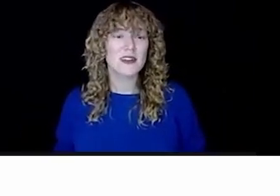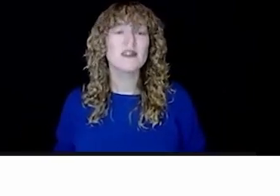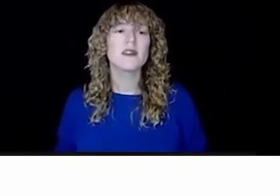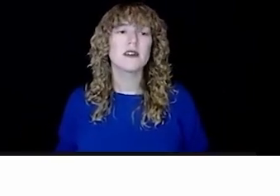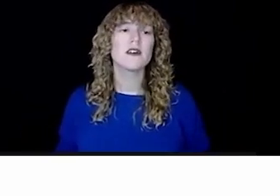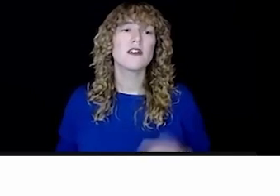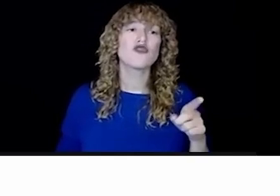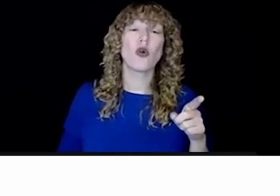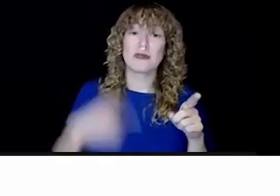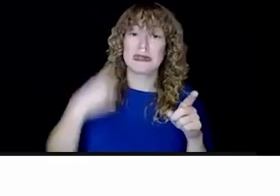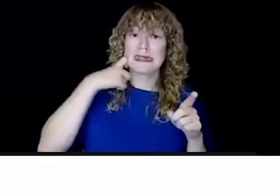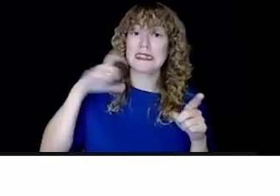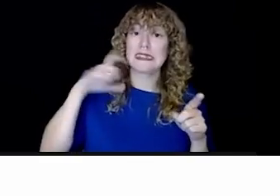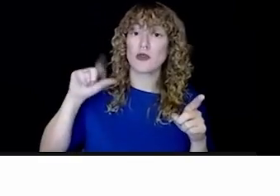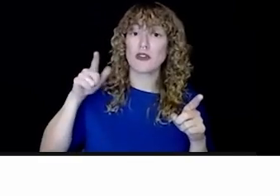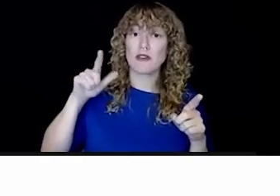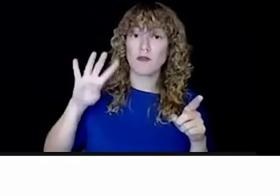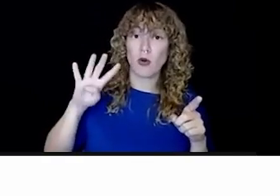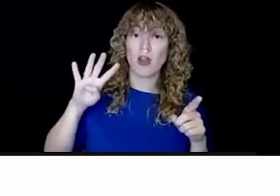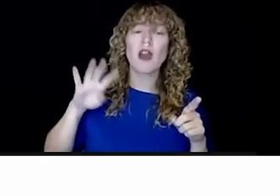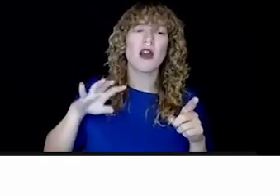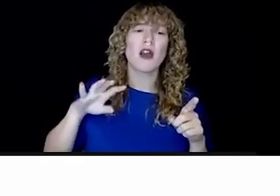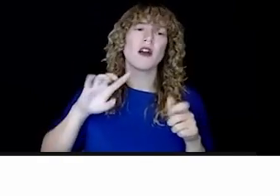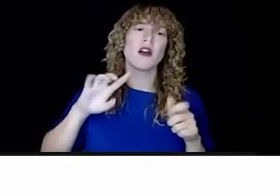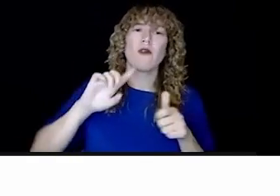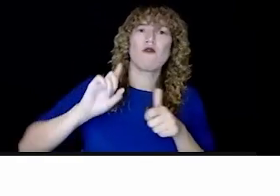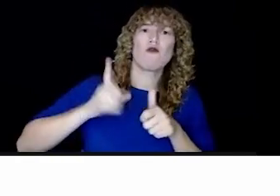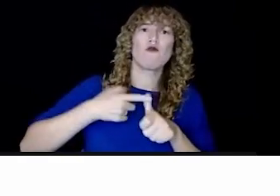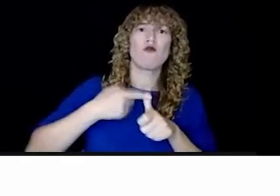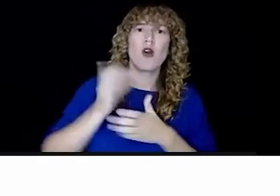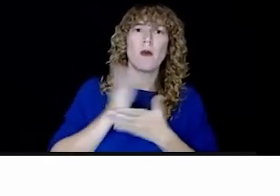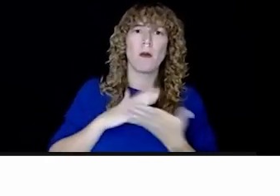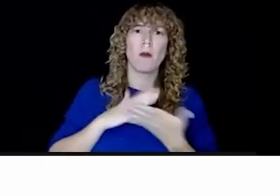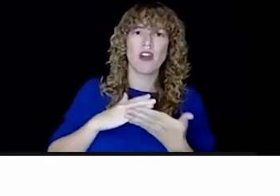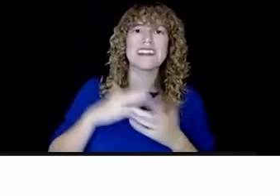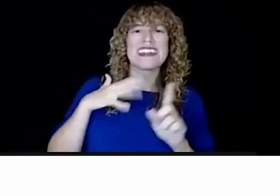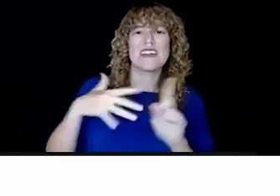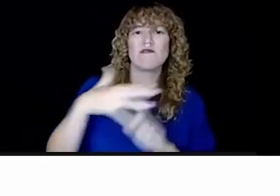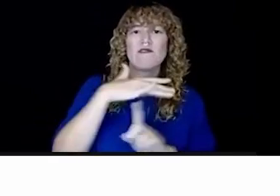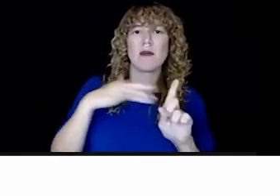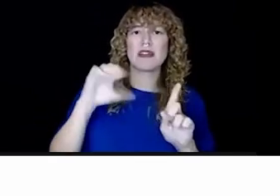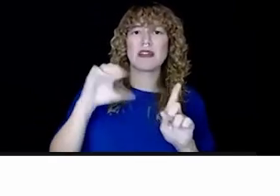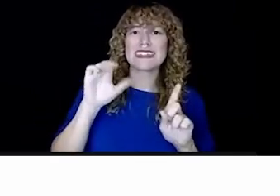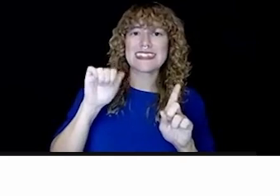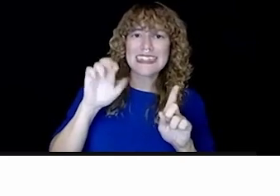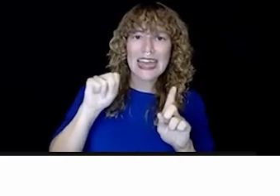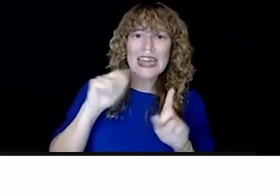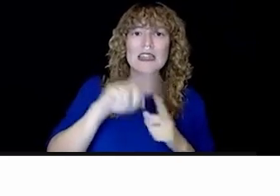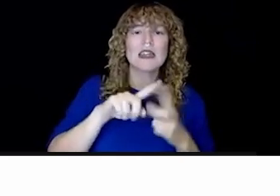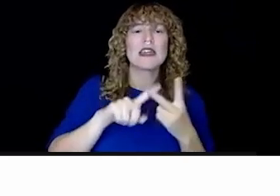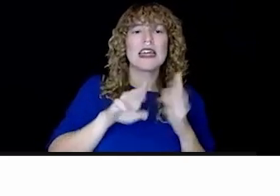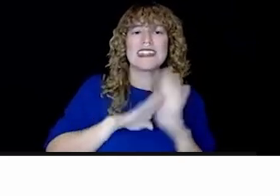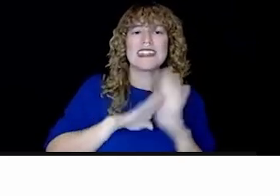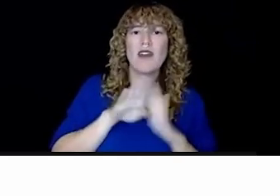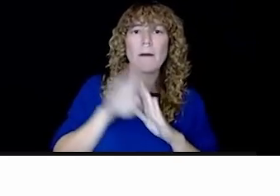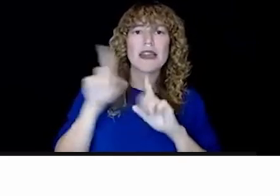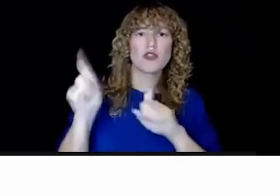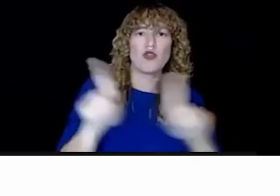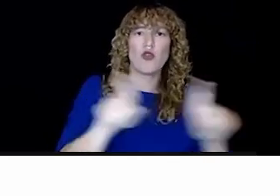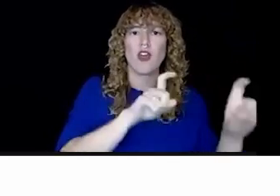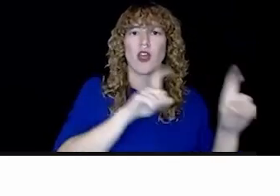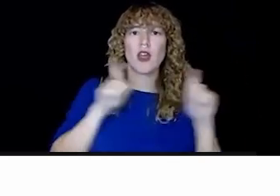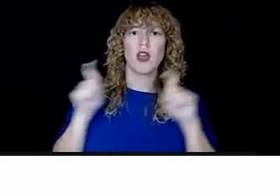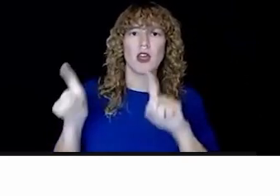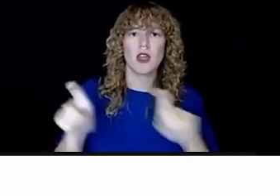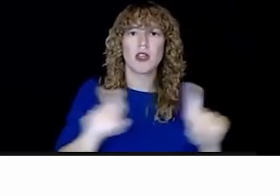we began to work on our first phase, which is the environmental scan and survey development. So next, we'll